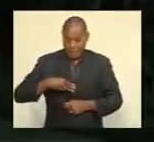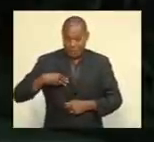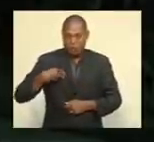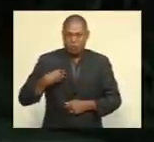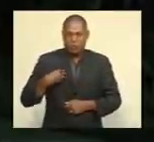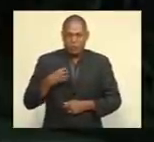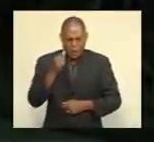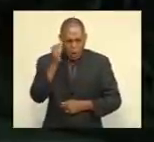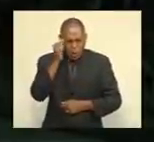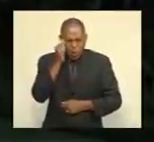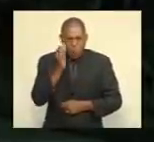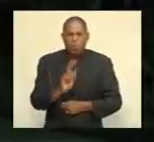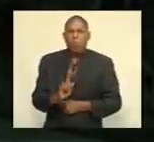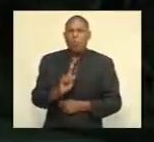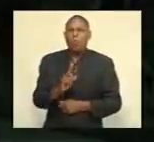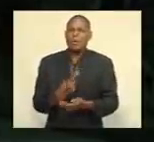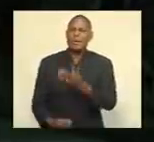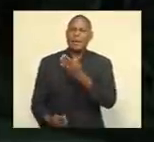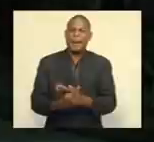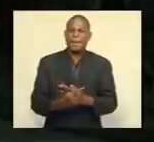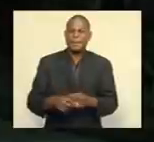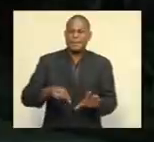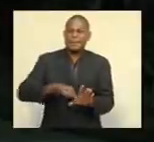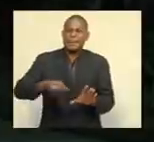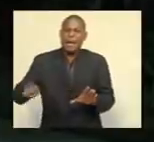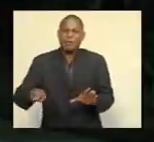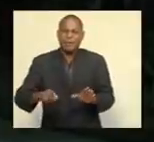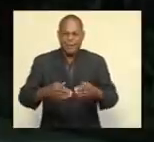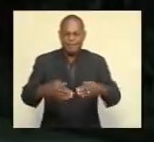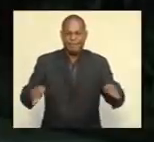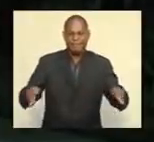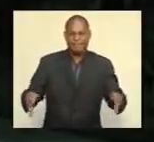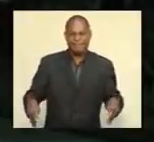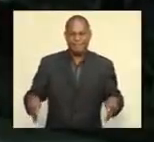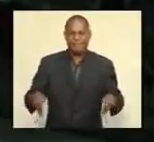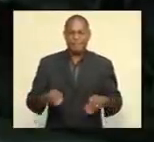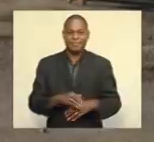any possible case outside of the containment area as well.